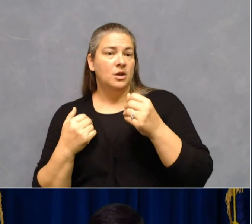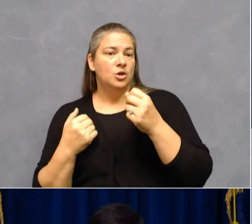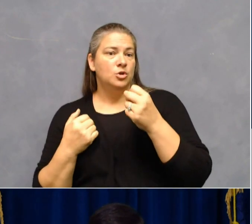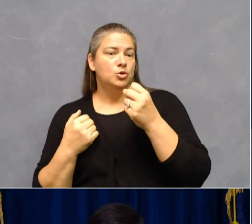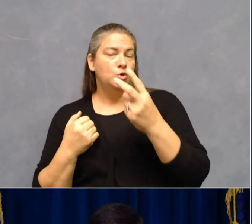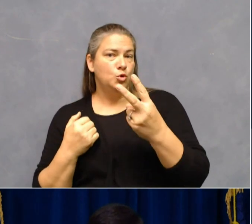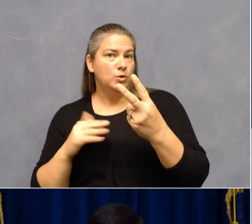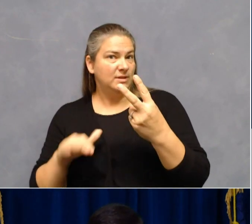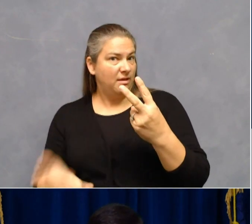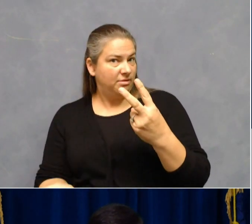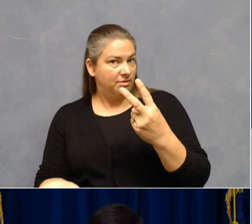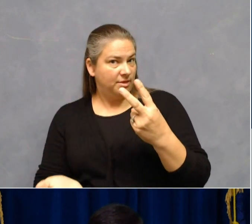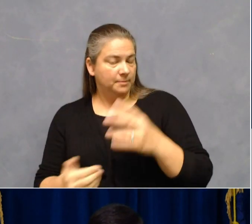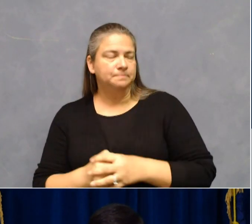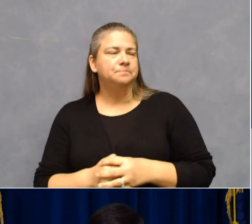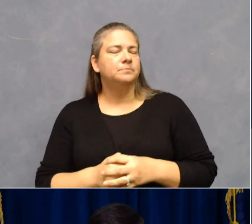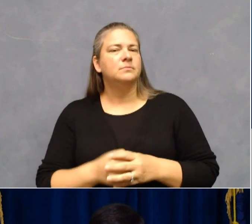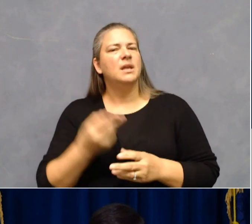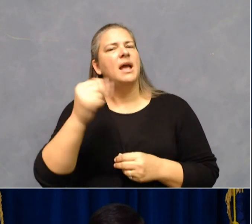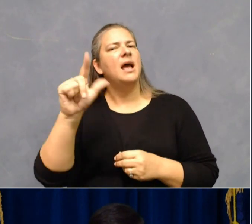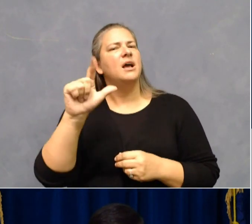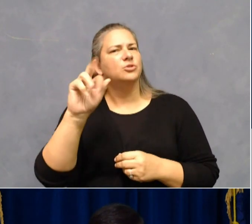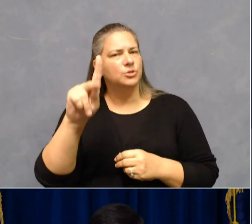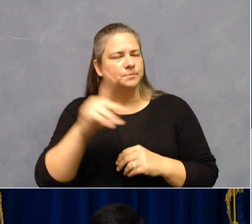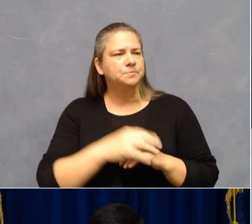deaths in Hazard before